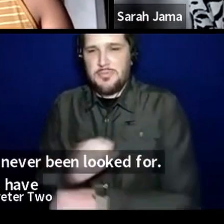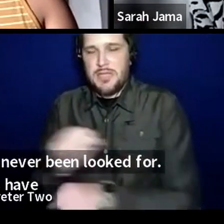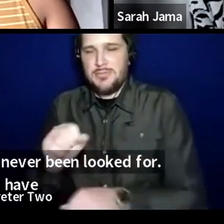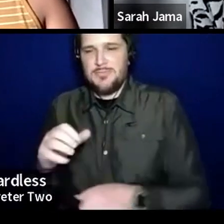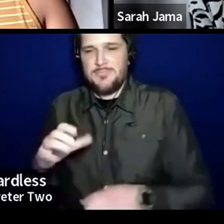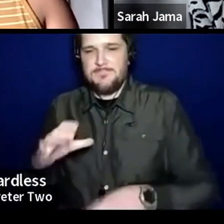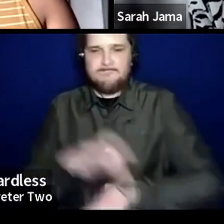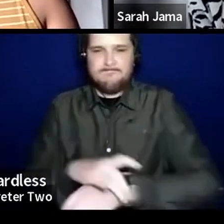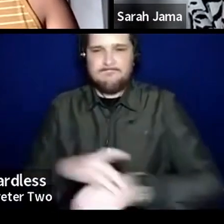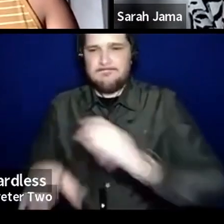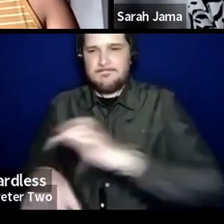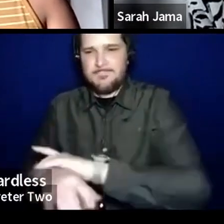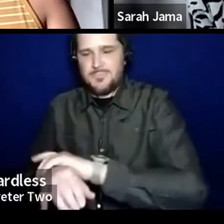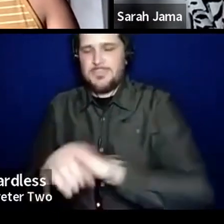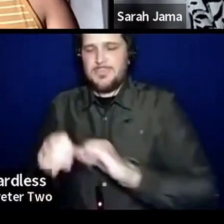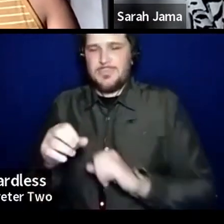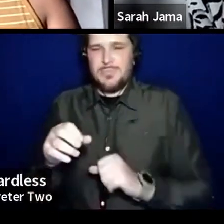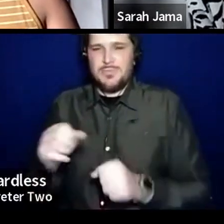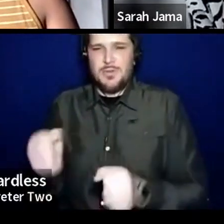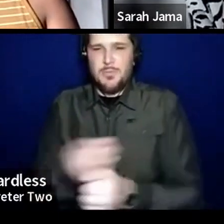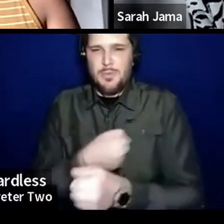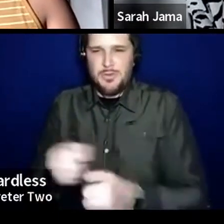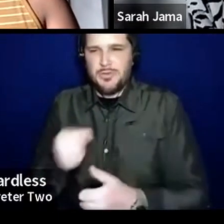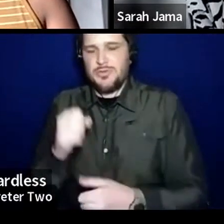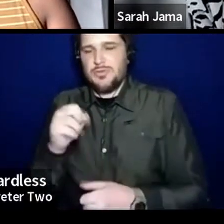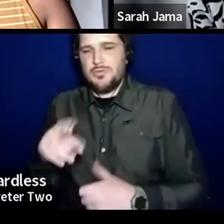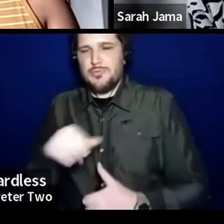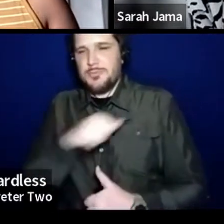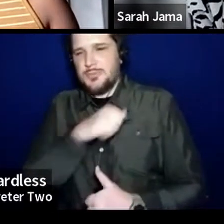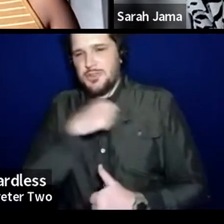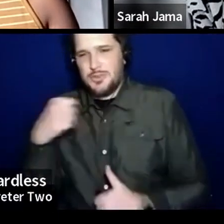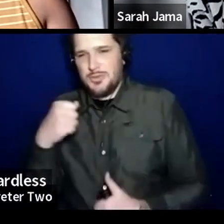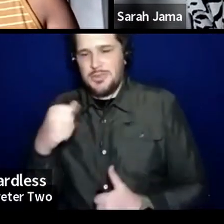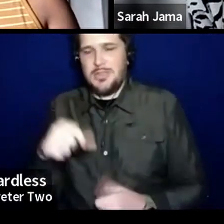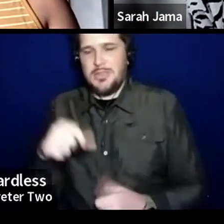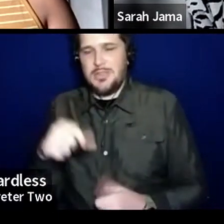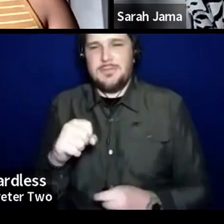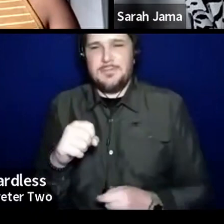restraint, whether it's through suicides or